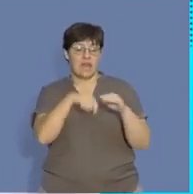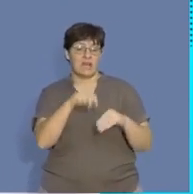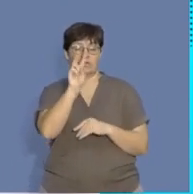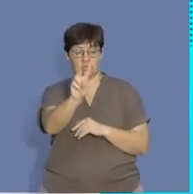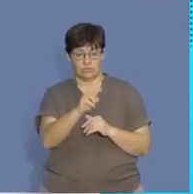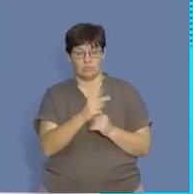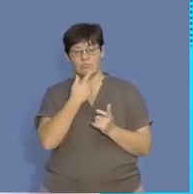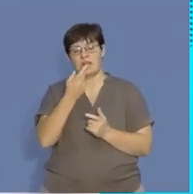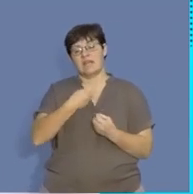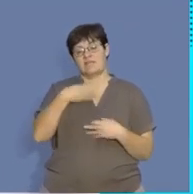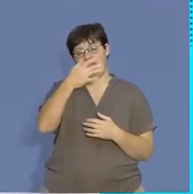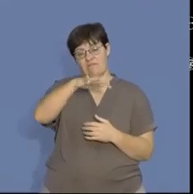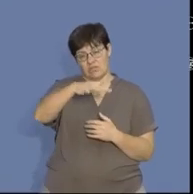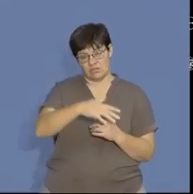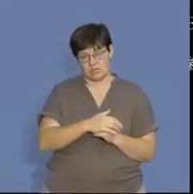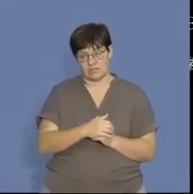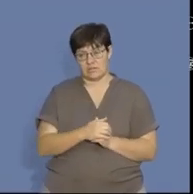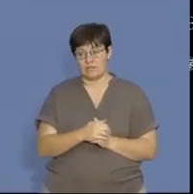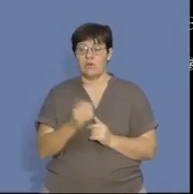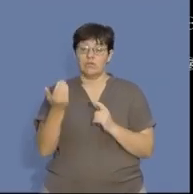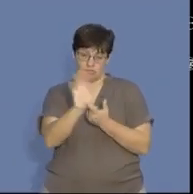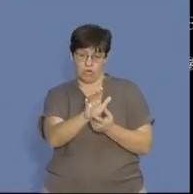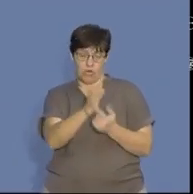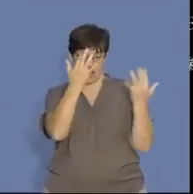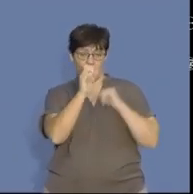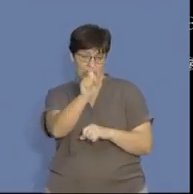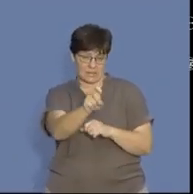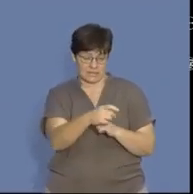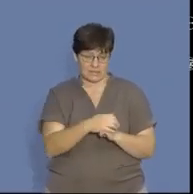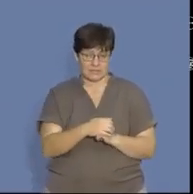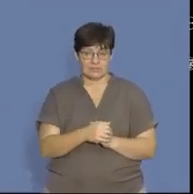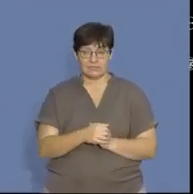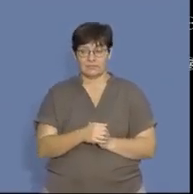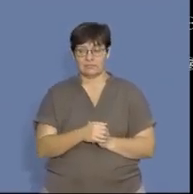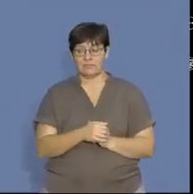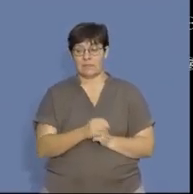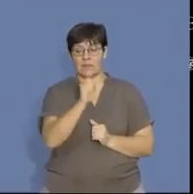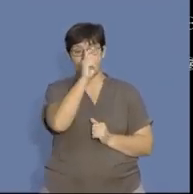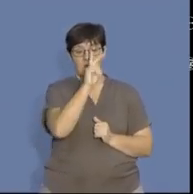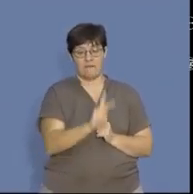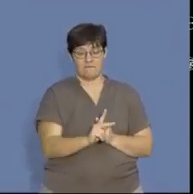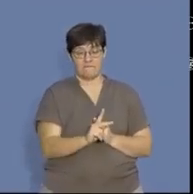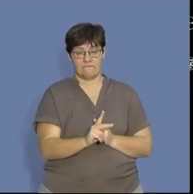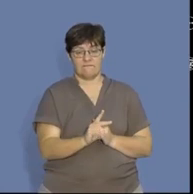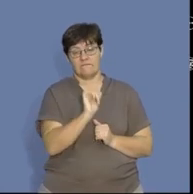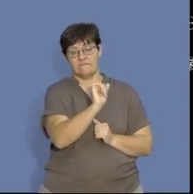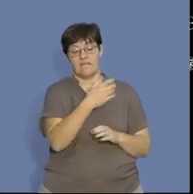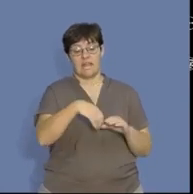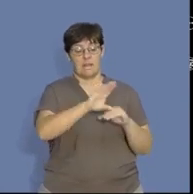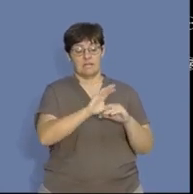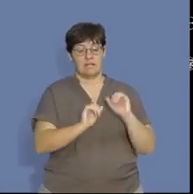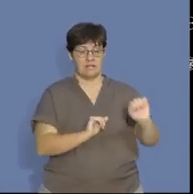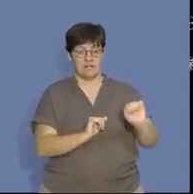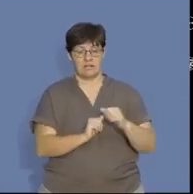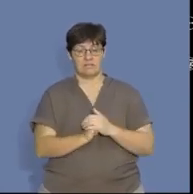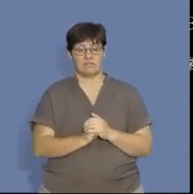gives us average. So if you want to show your calculation, which you should, we're looking at half of his capital. Let's go